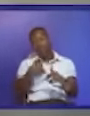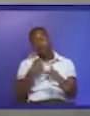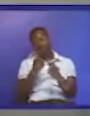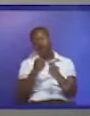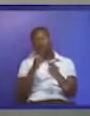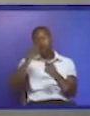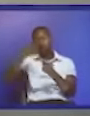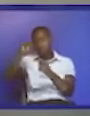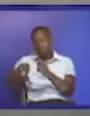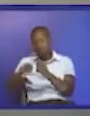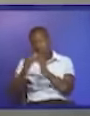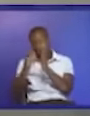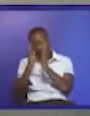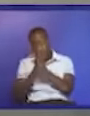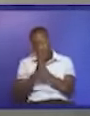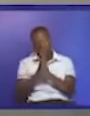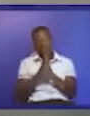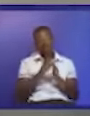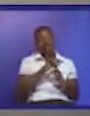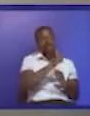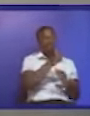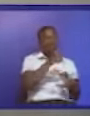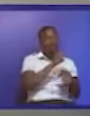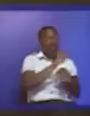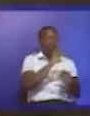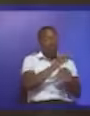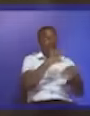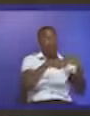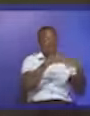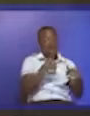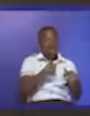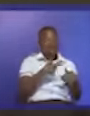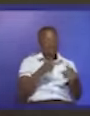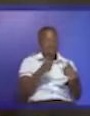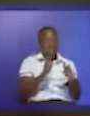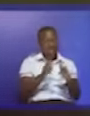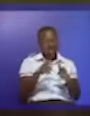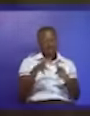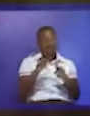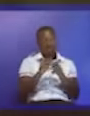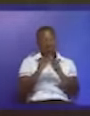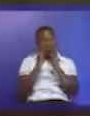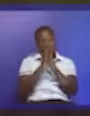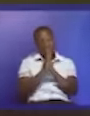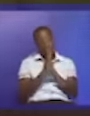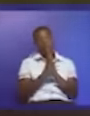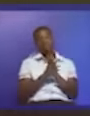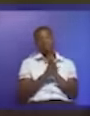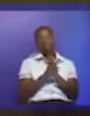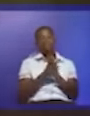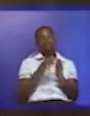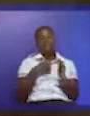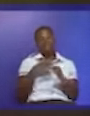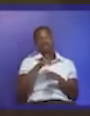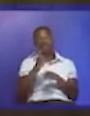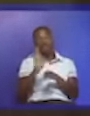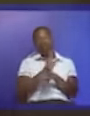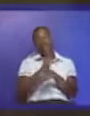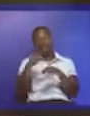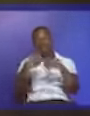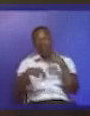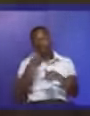them pray. Is any ministry afflicted? Let them pray. Is any business